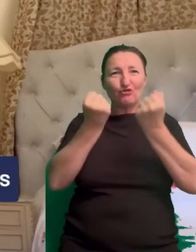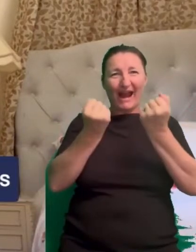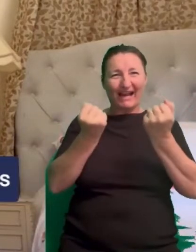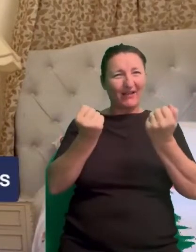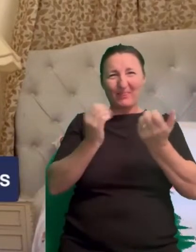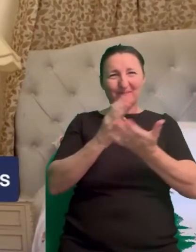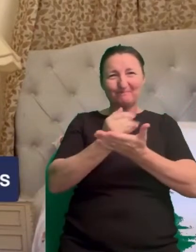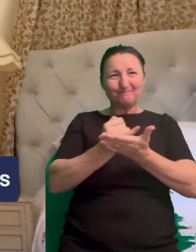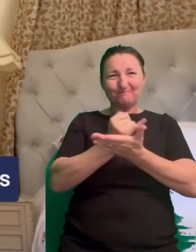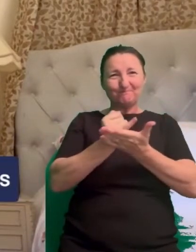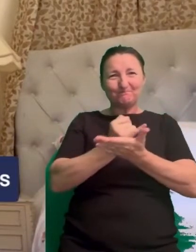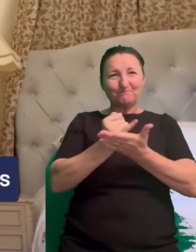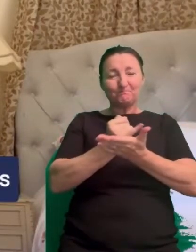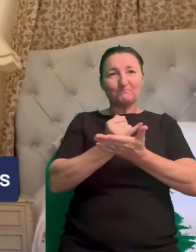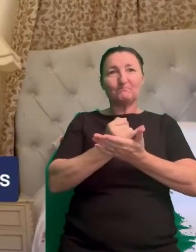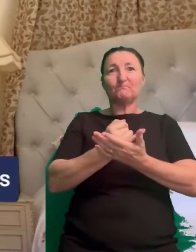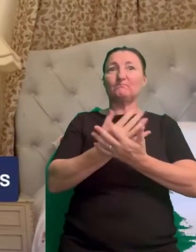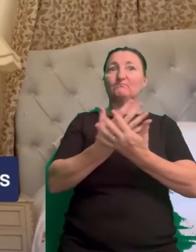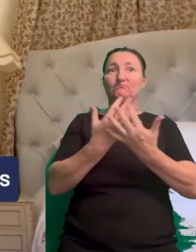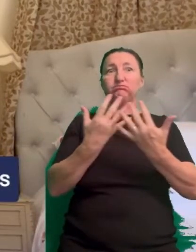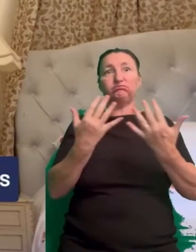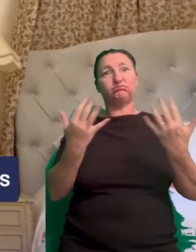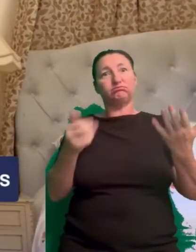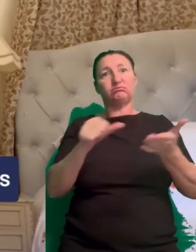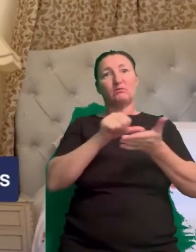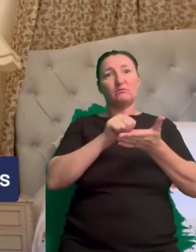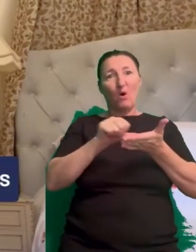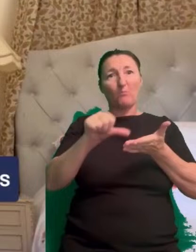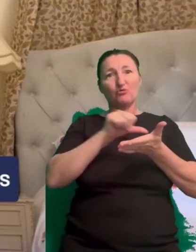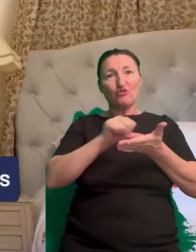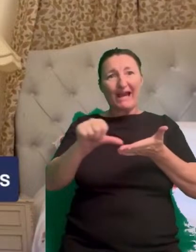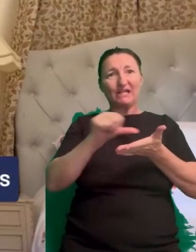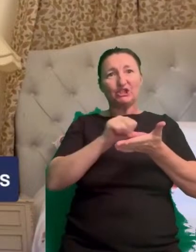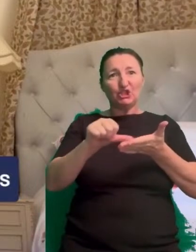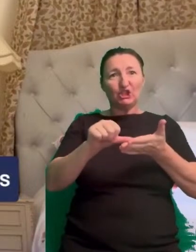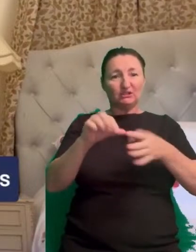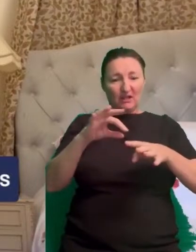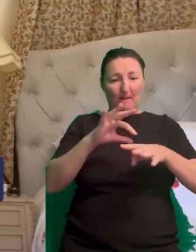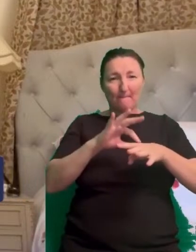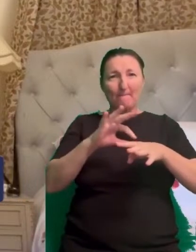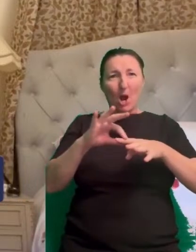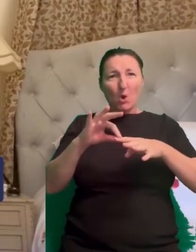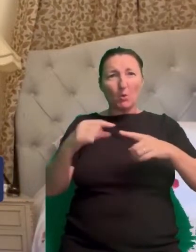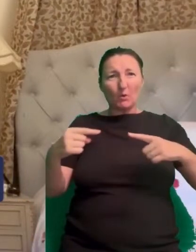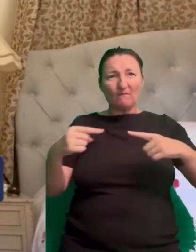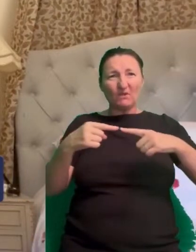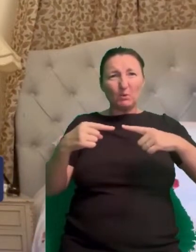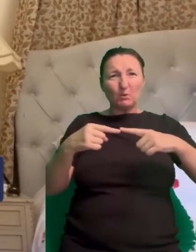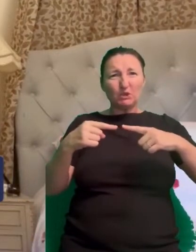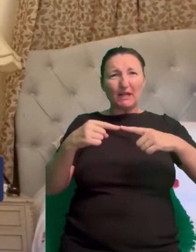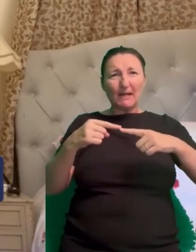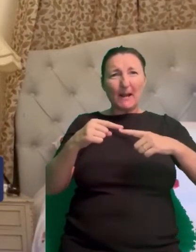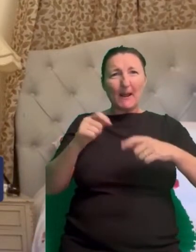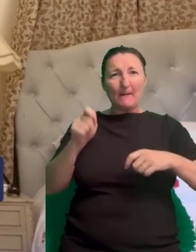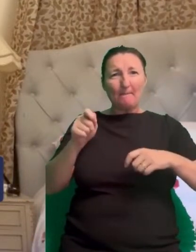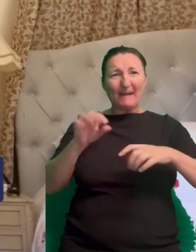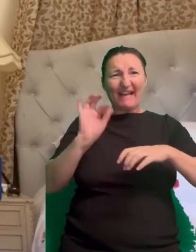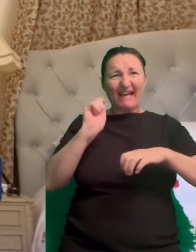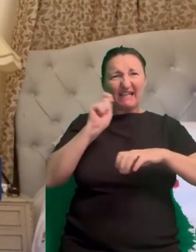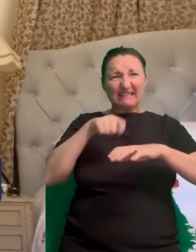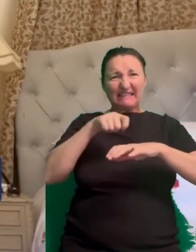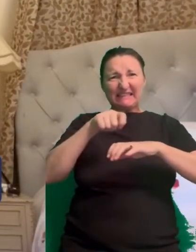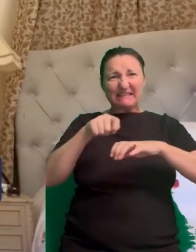hands. So I have had many bone fusions and pins and lovely plates and things put into my